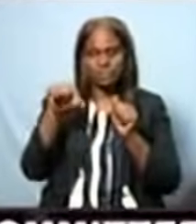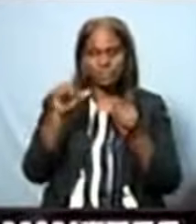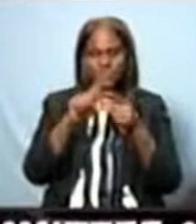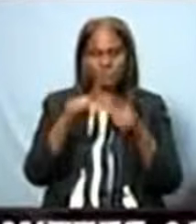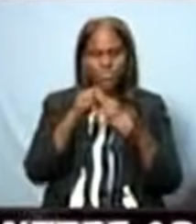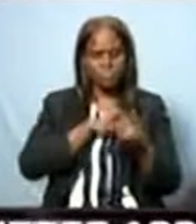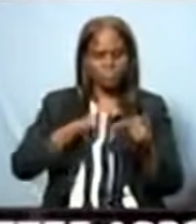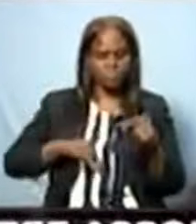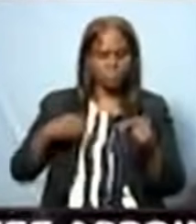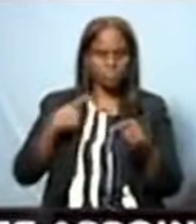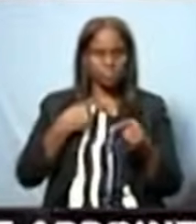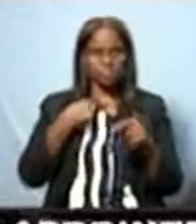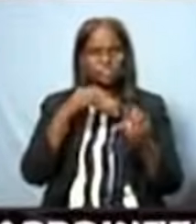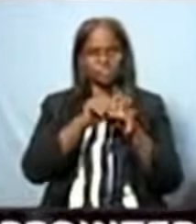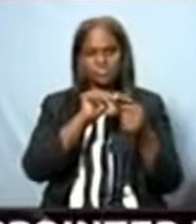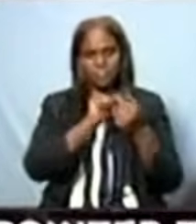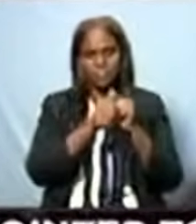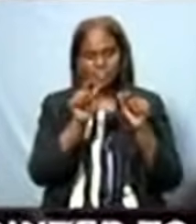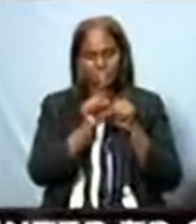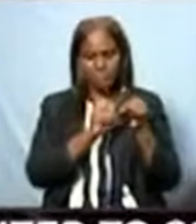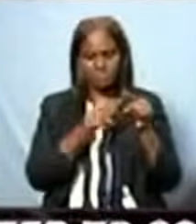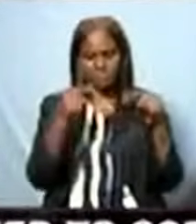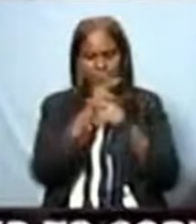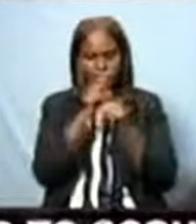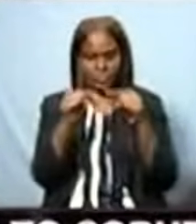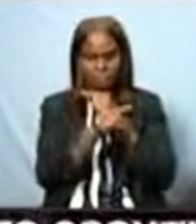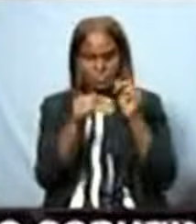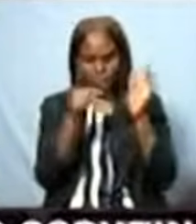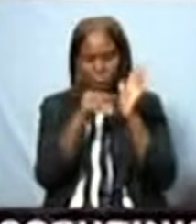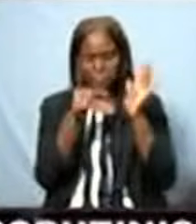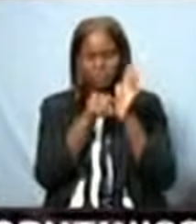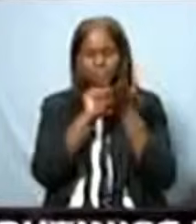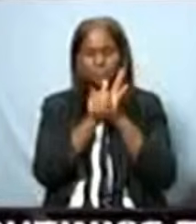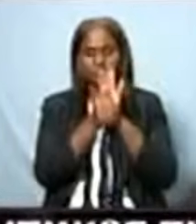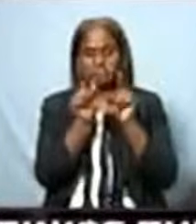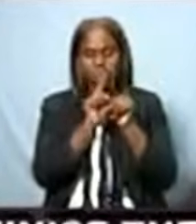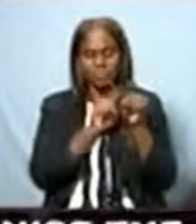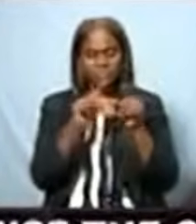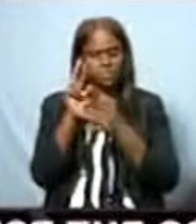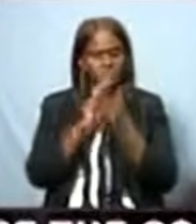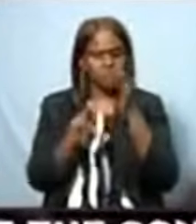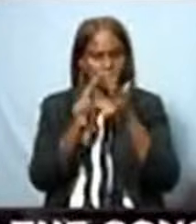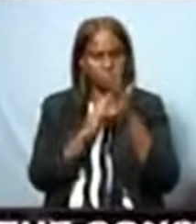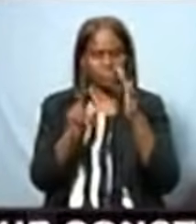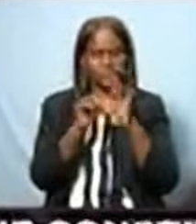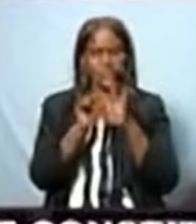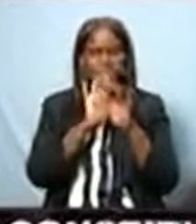be a member of Parliament. And it contradicts this particular article, and it reads in